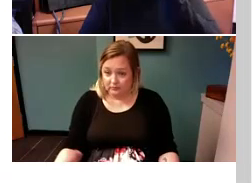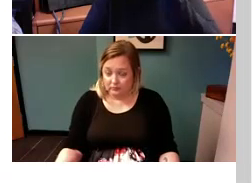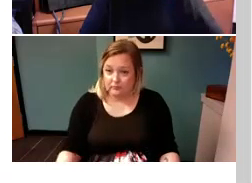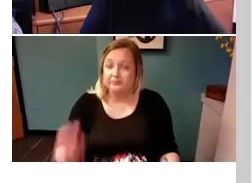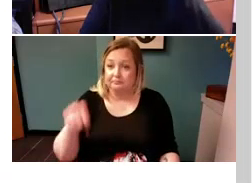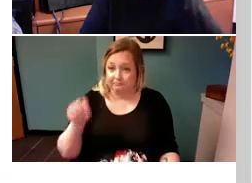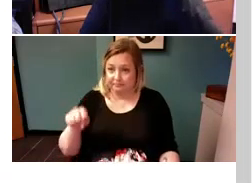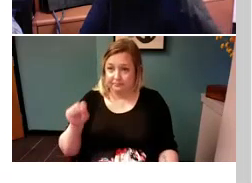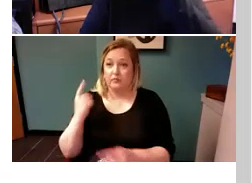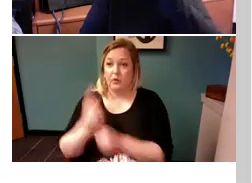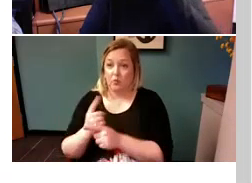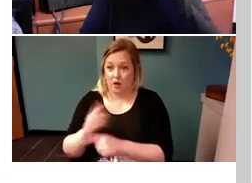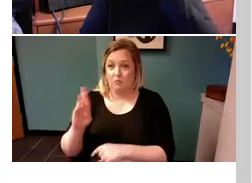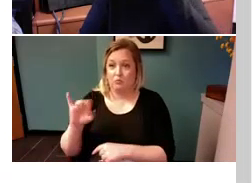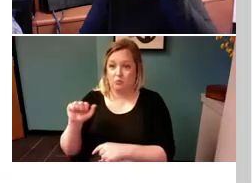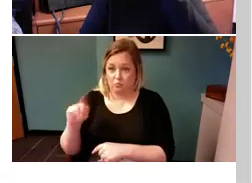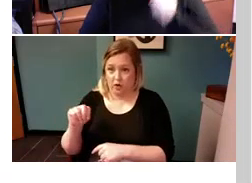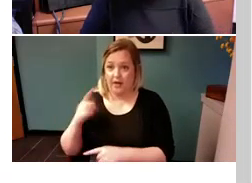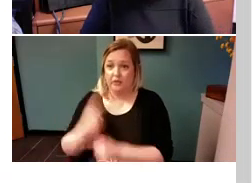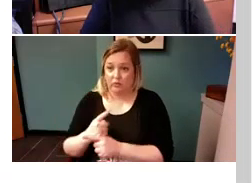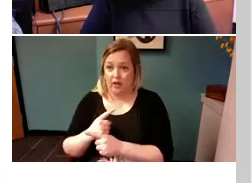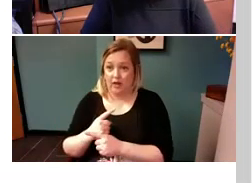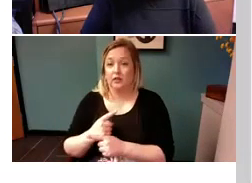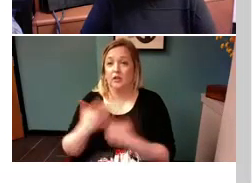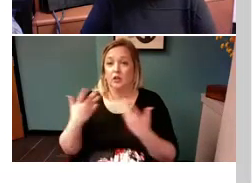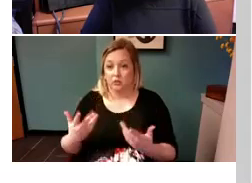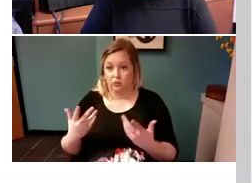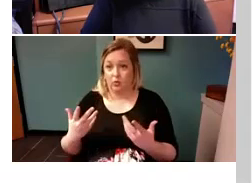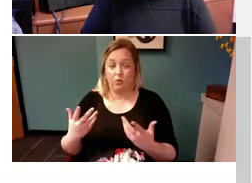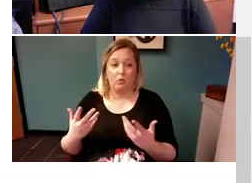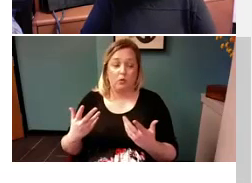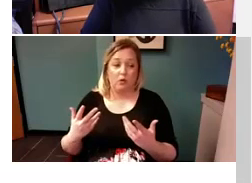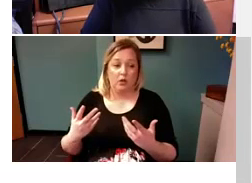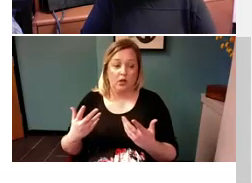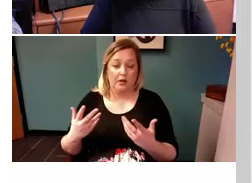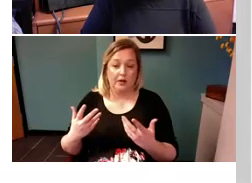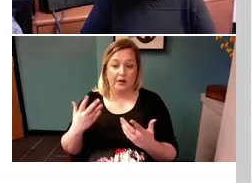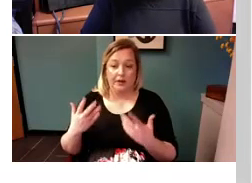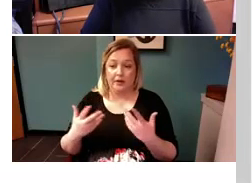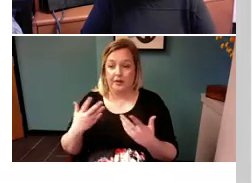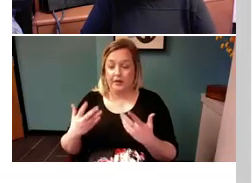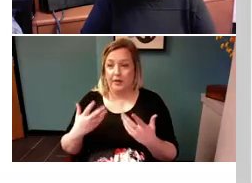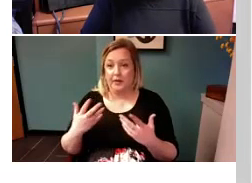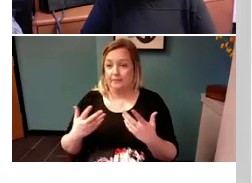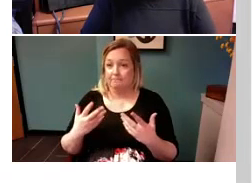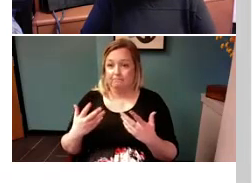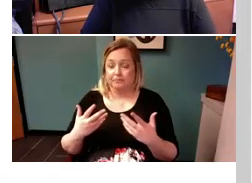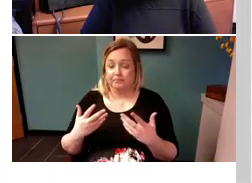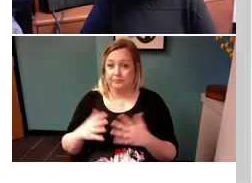Yes, so remember, yes, Brian, you're correct. So the stack, so let's,